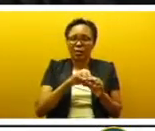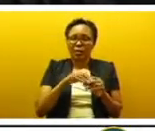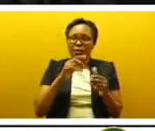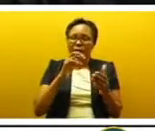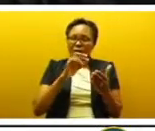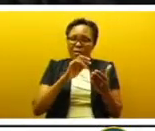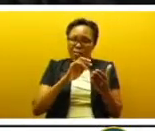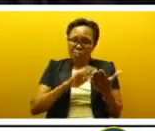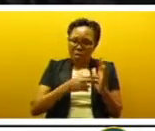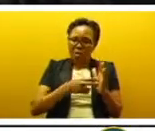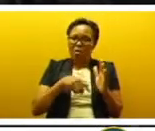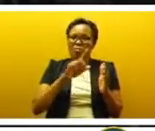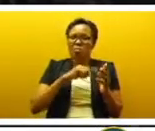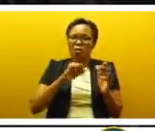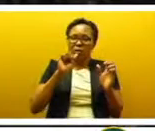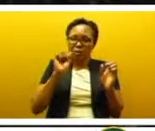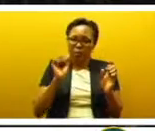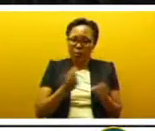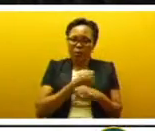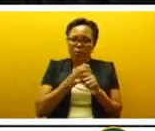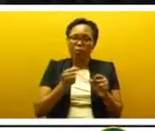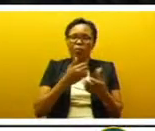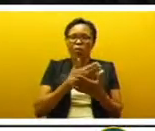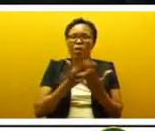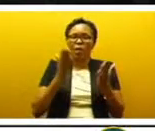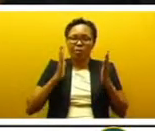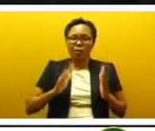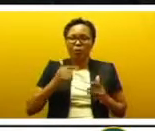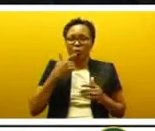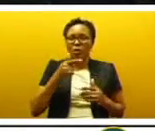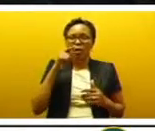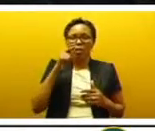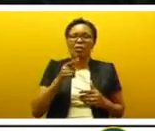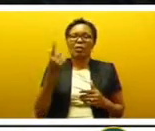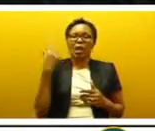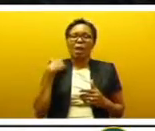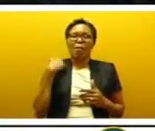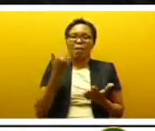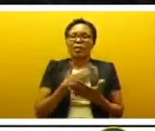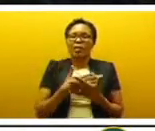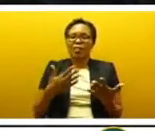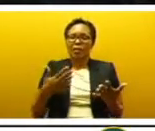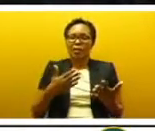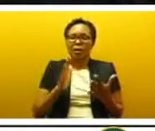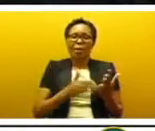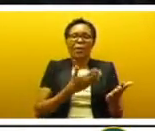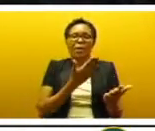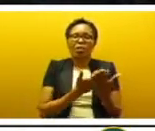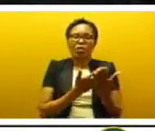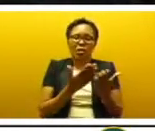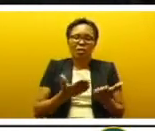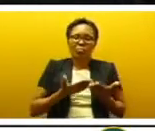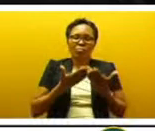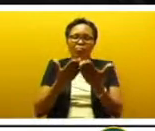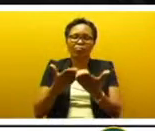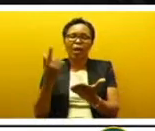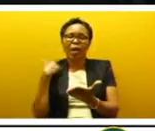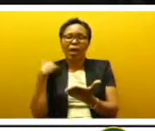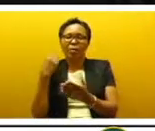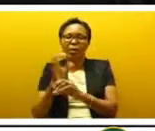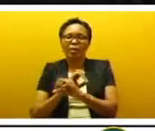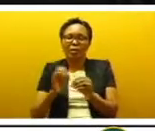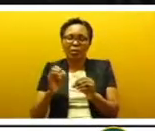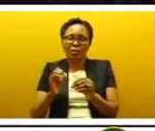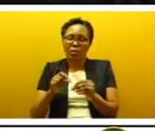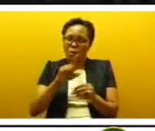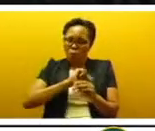not permissible for anybody to be able to say, oh, it's a numbers thing. Petitioners brought no number. We brought numbers, and